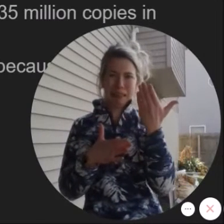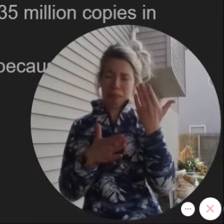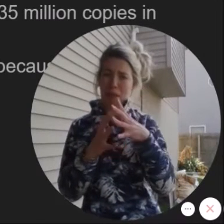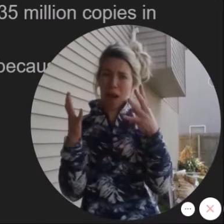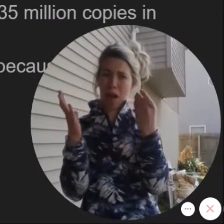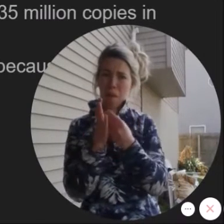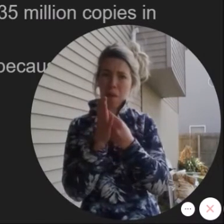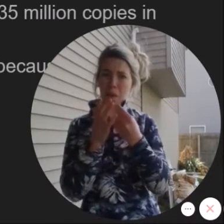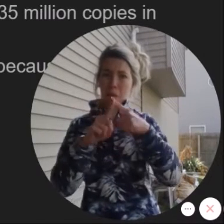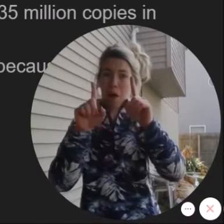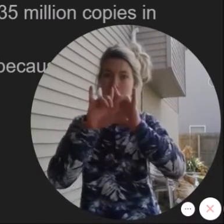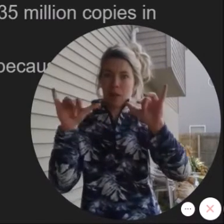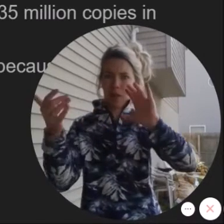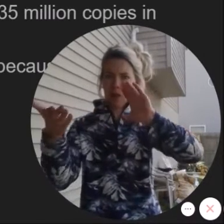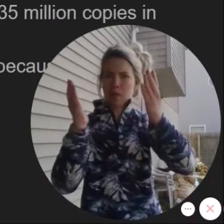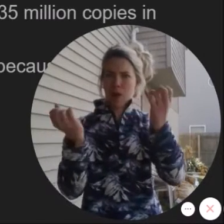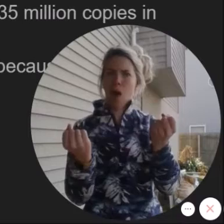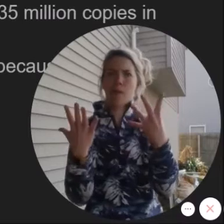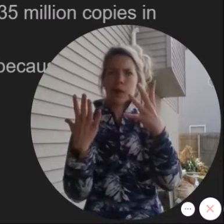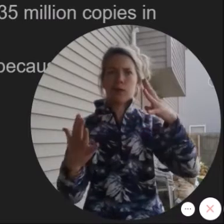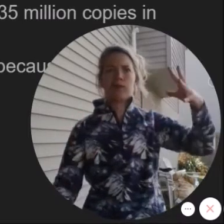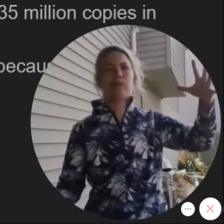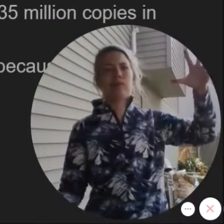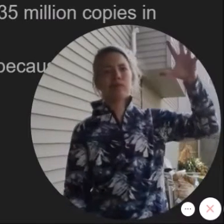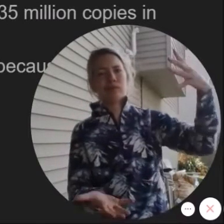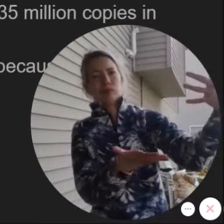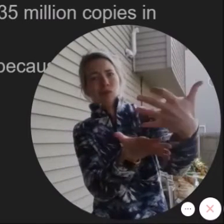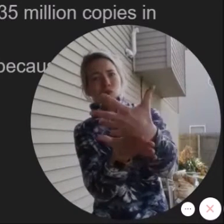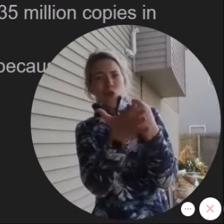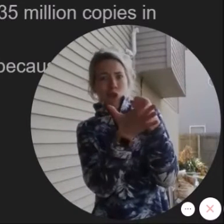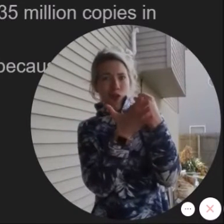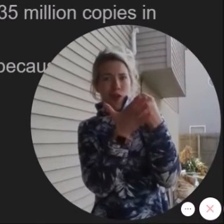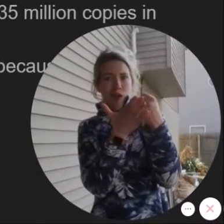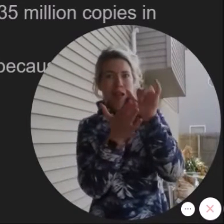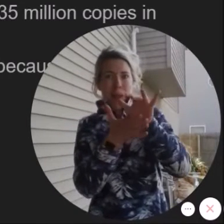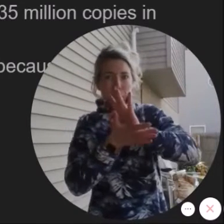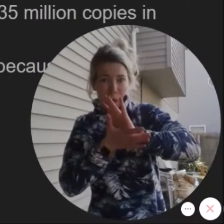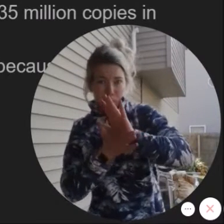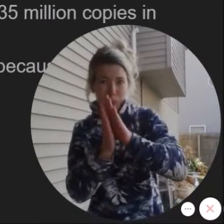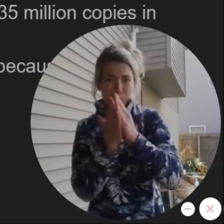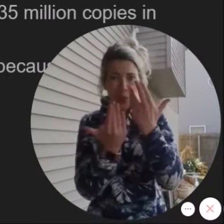when she first wrote it, the book was purchased for $4,000.